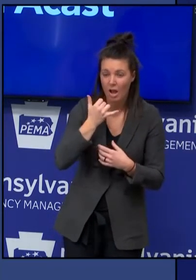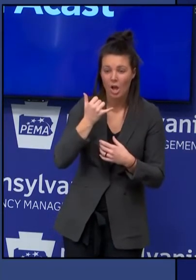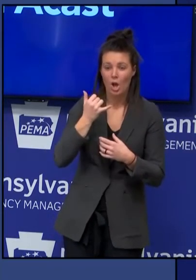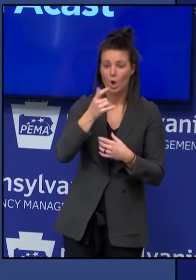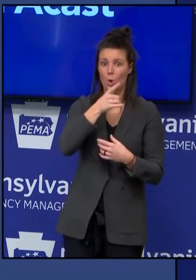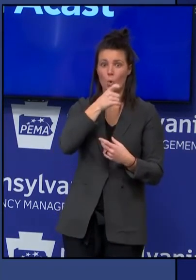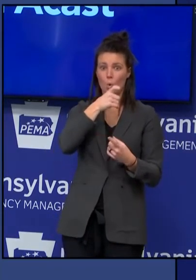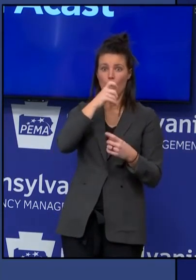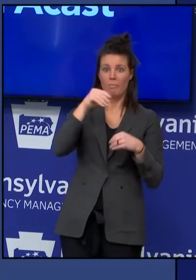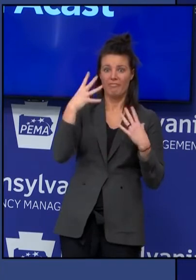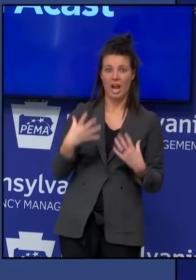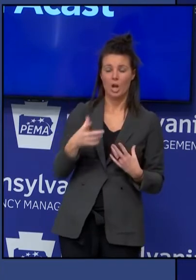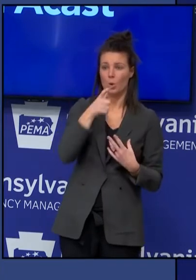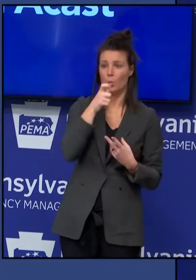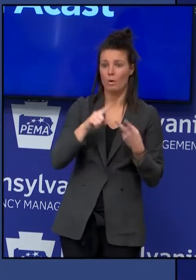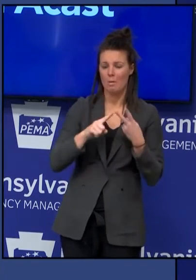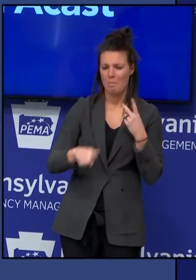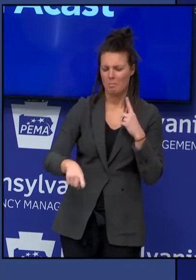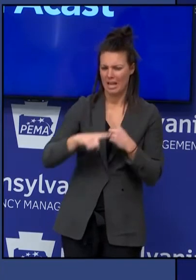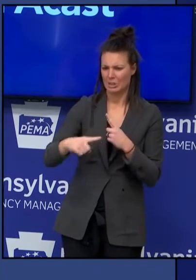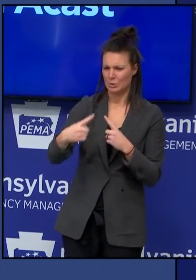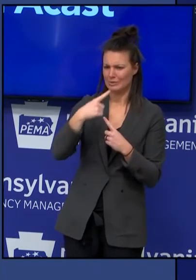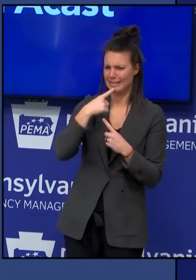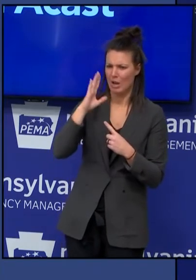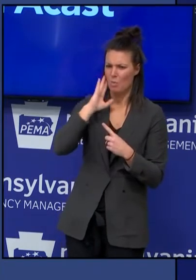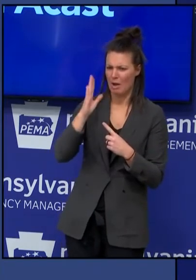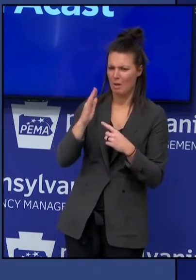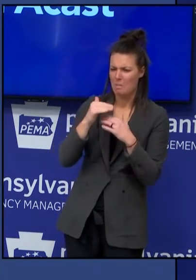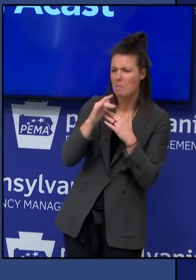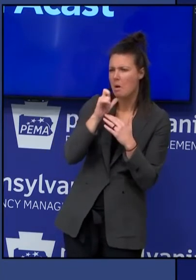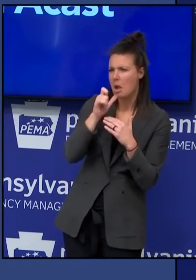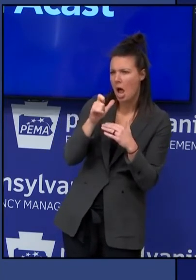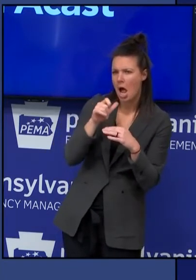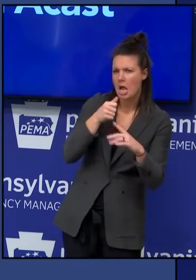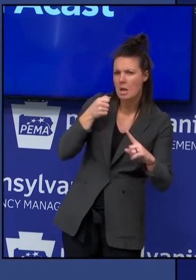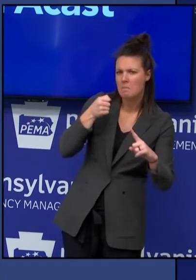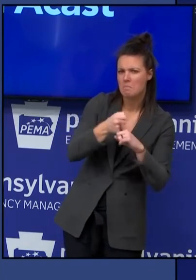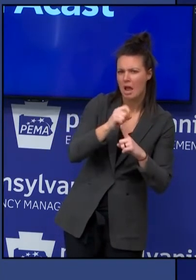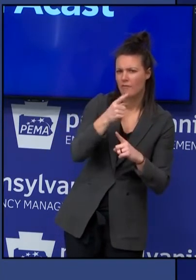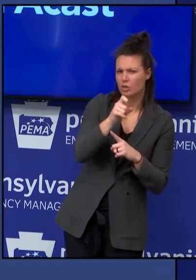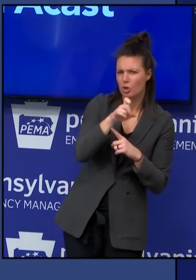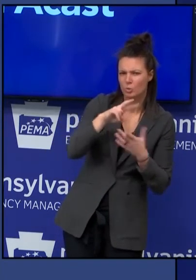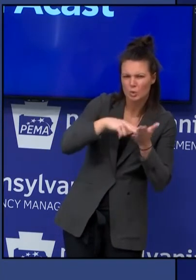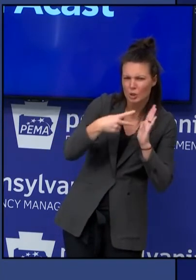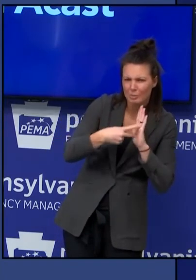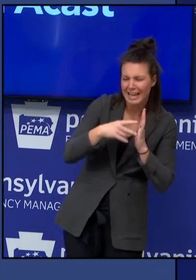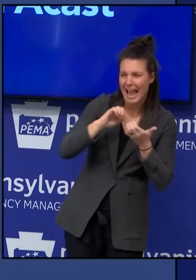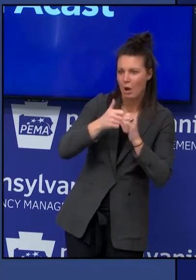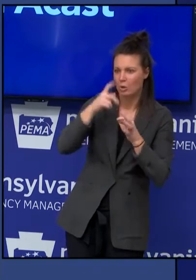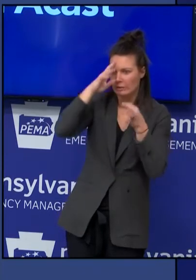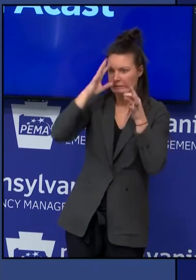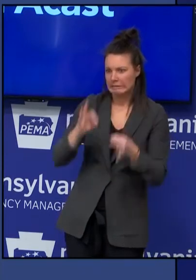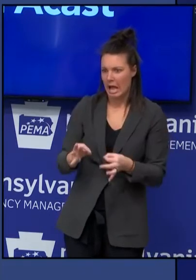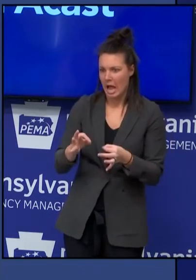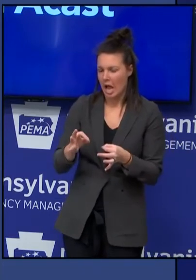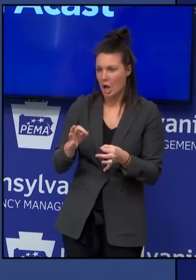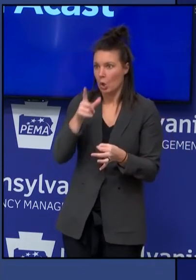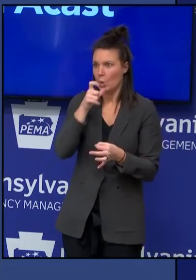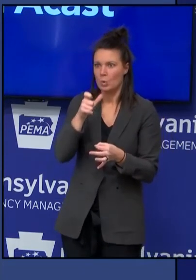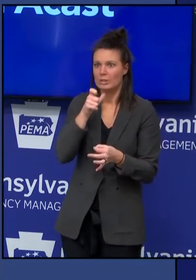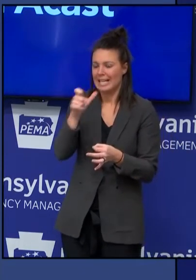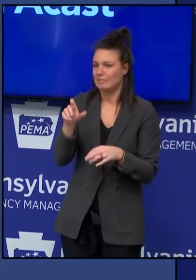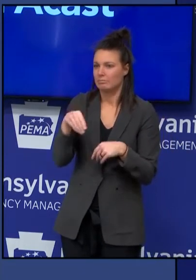providers? And when you say it's going to minimally impact first doses, what do you mean? And how do you decide now who doesn't get